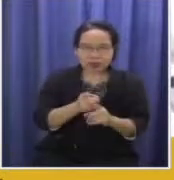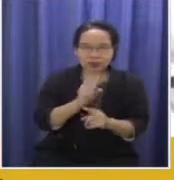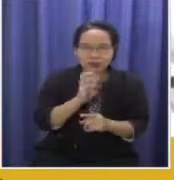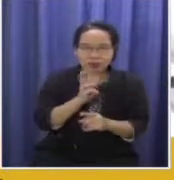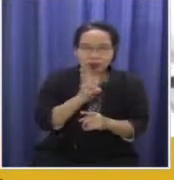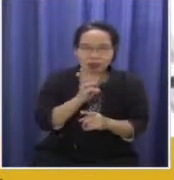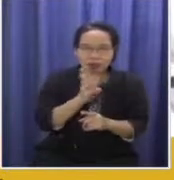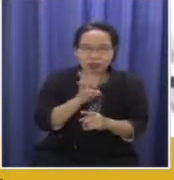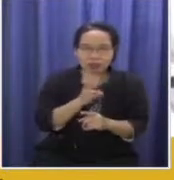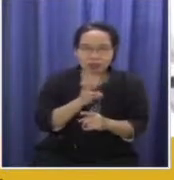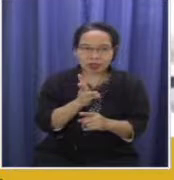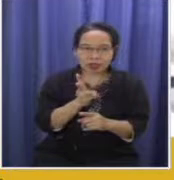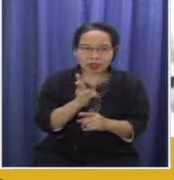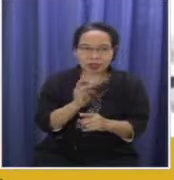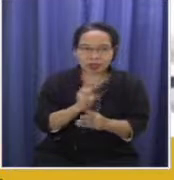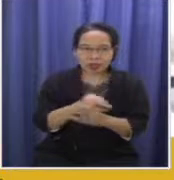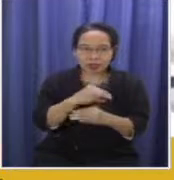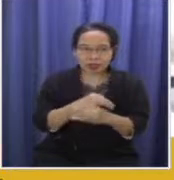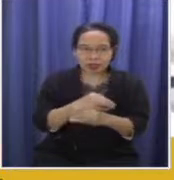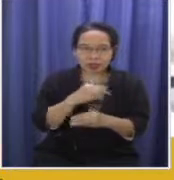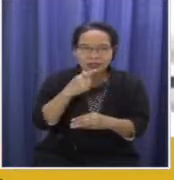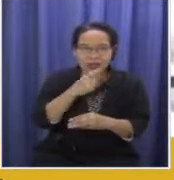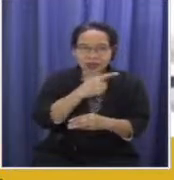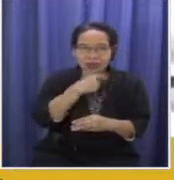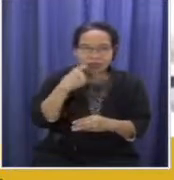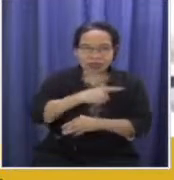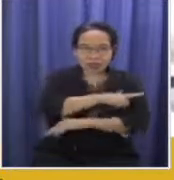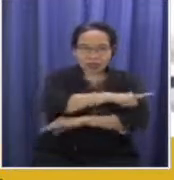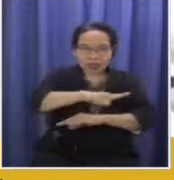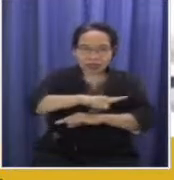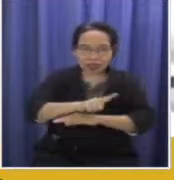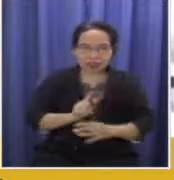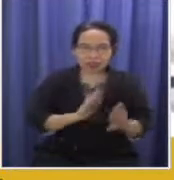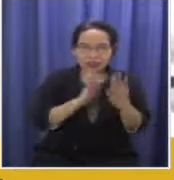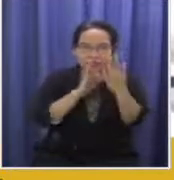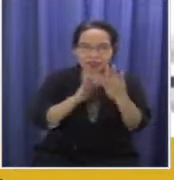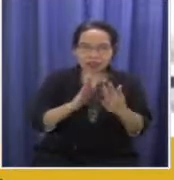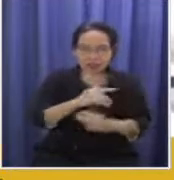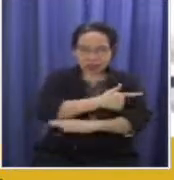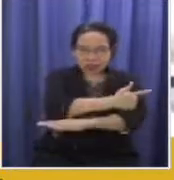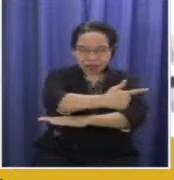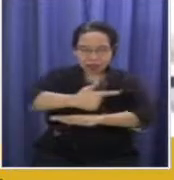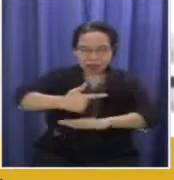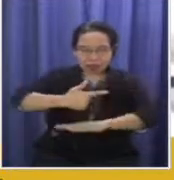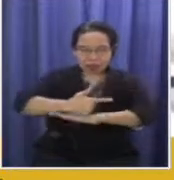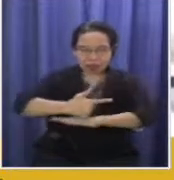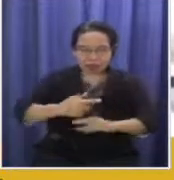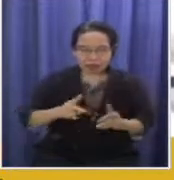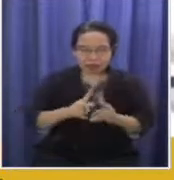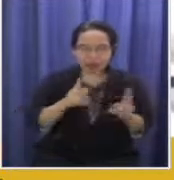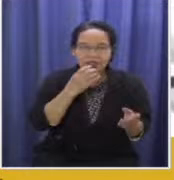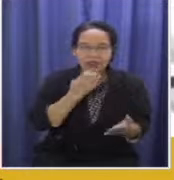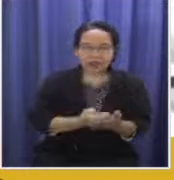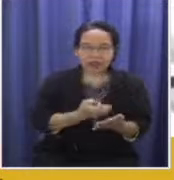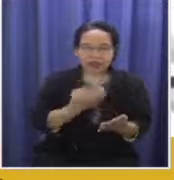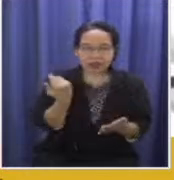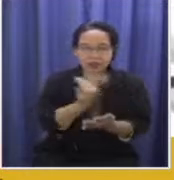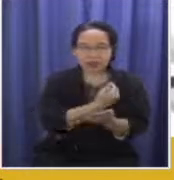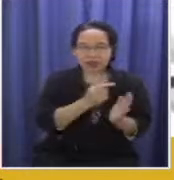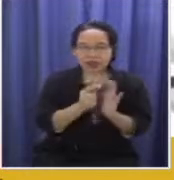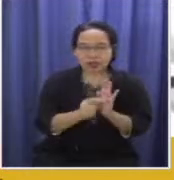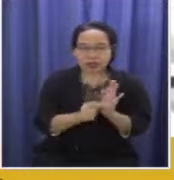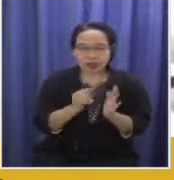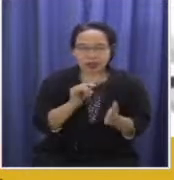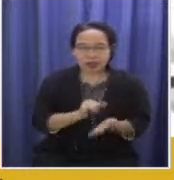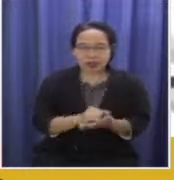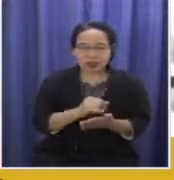the water, he caused the dry land to appear, or the ground. That's why it is very evident in our time